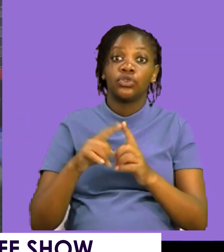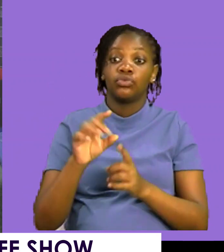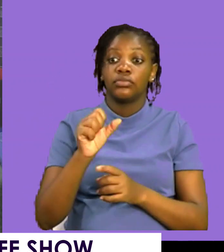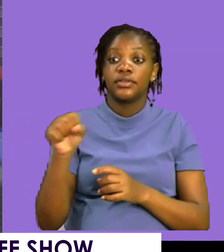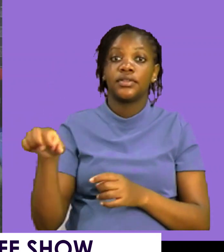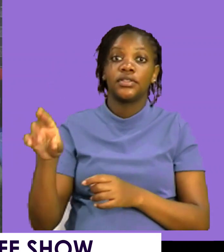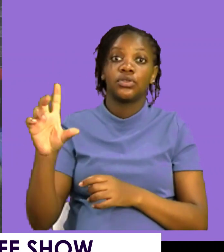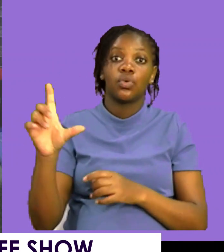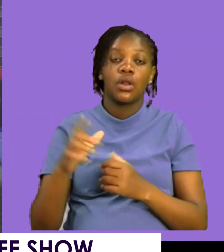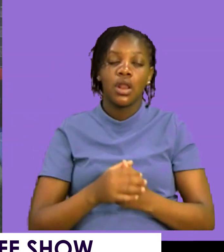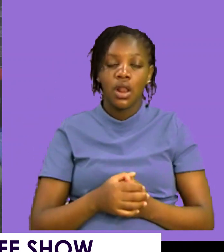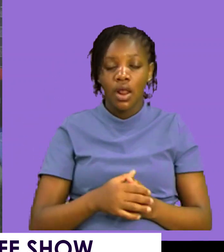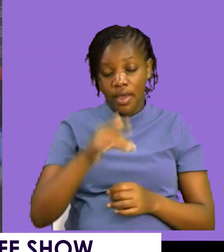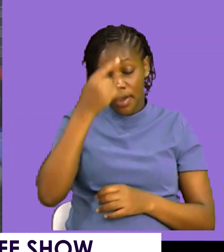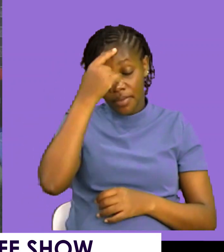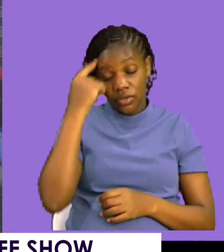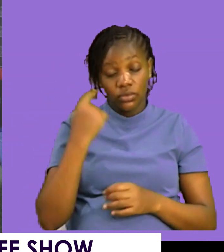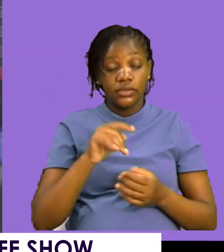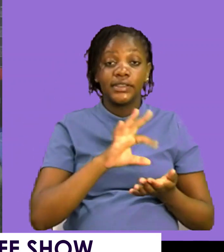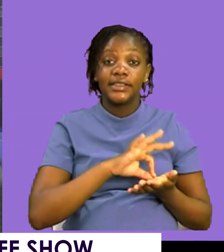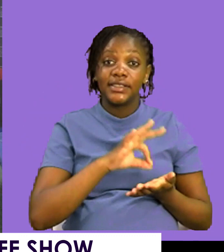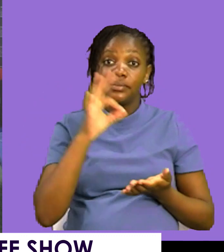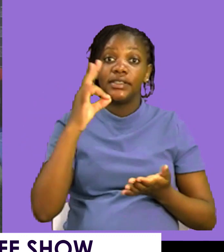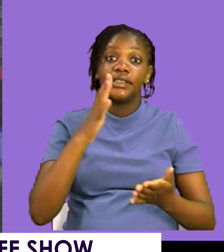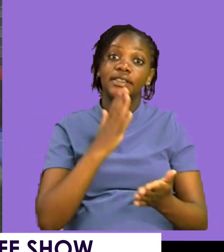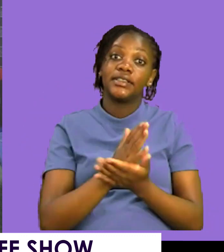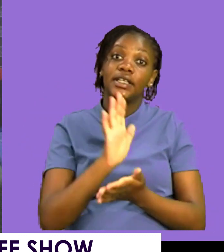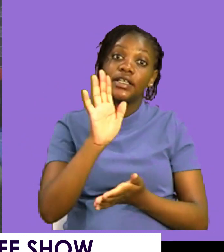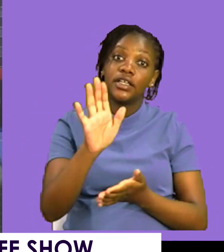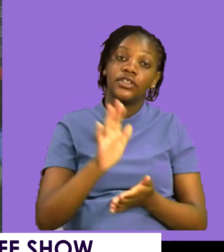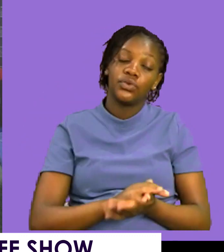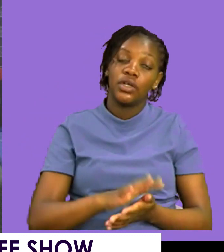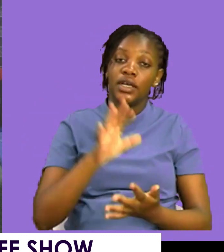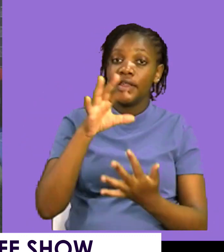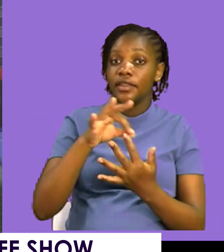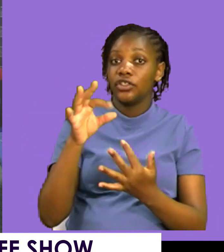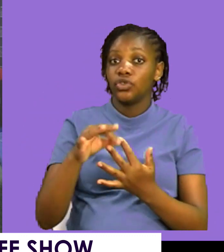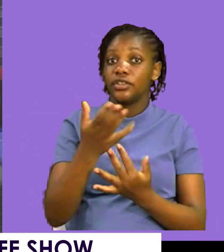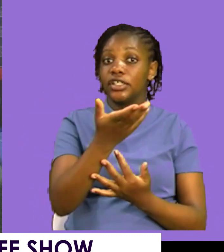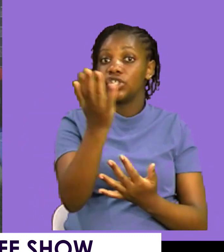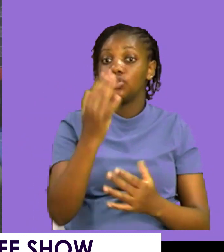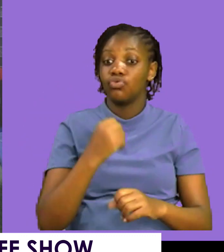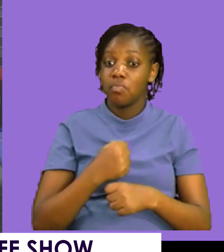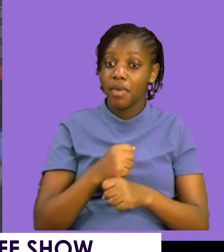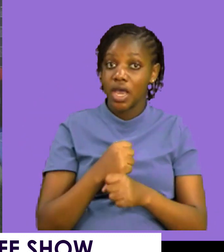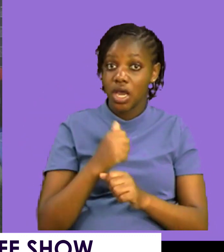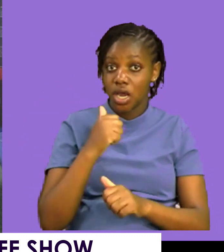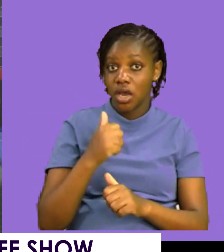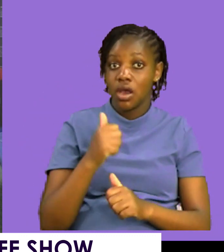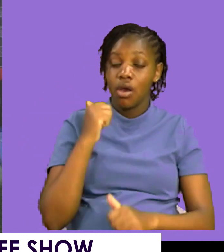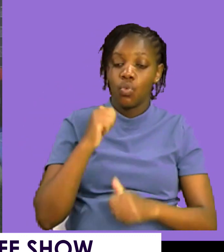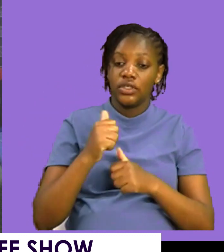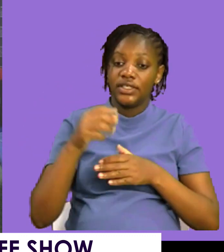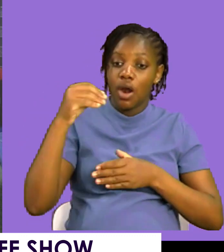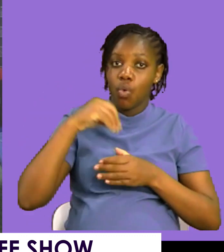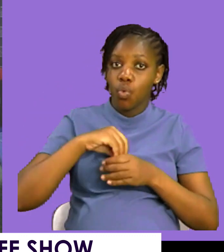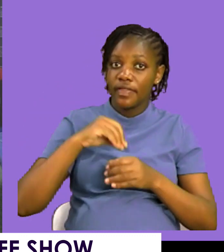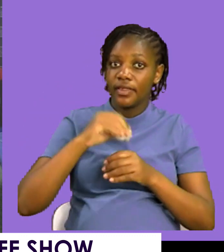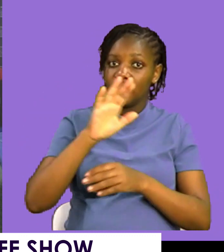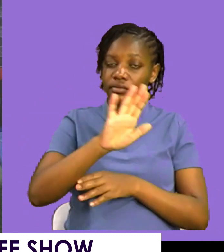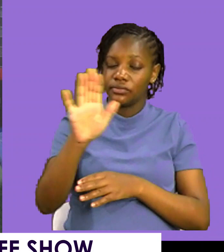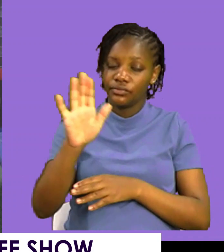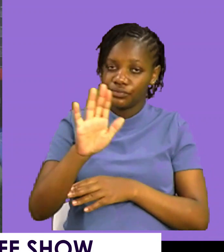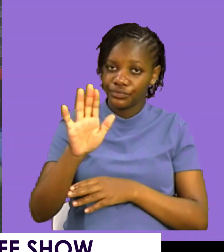soul. Because the spirit is the real you. The choices you make that are eternal, that are